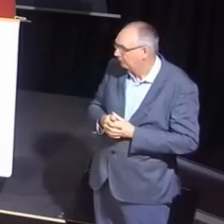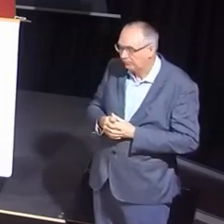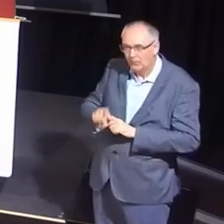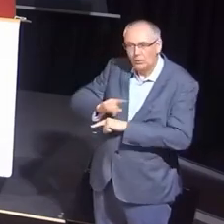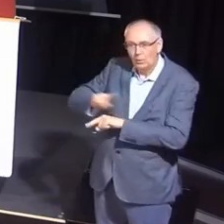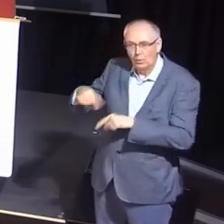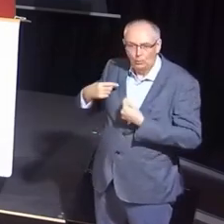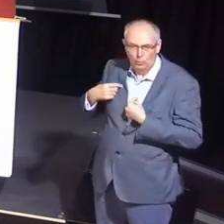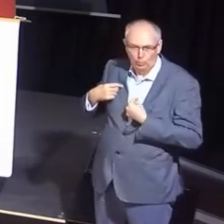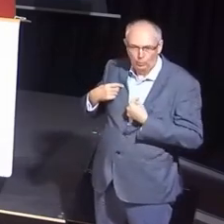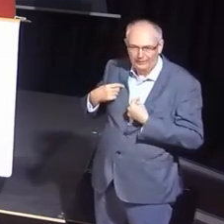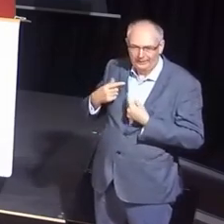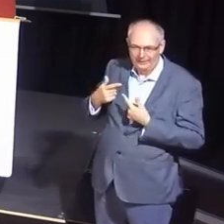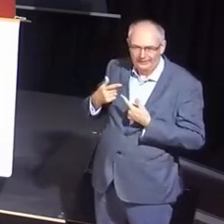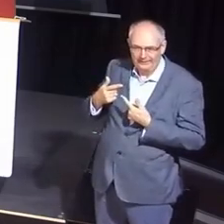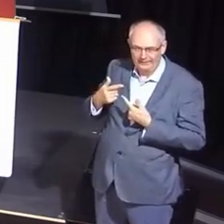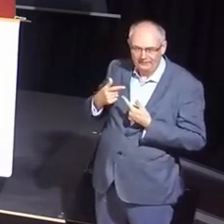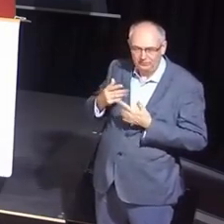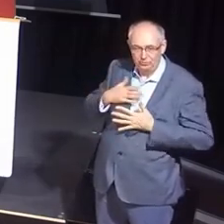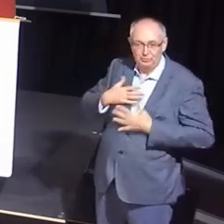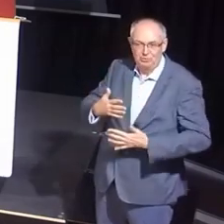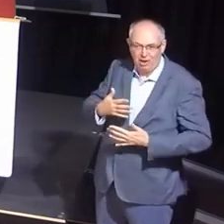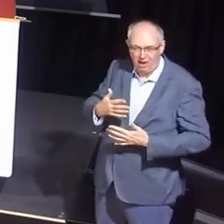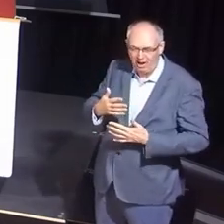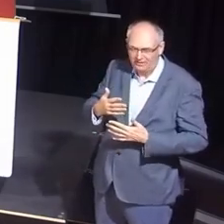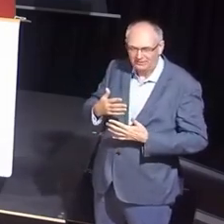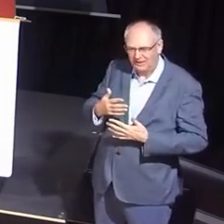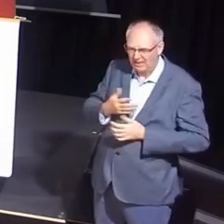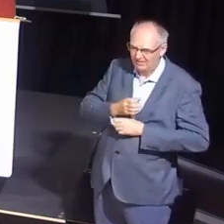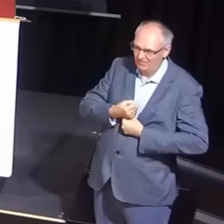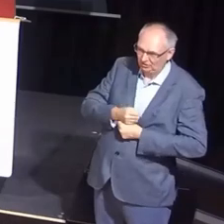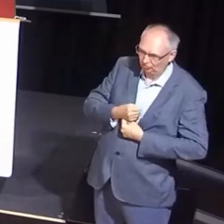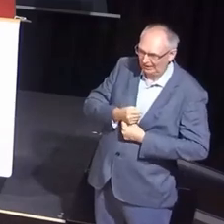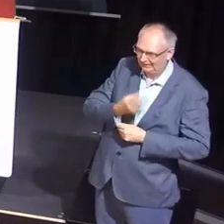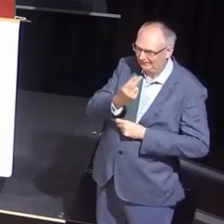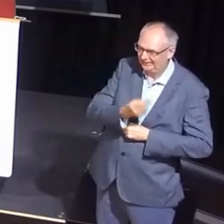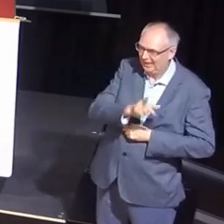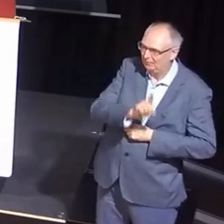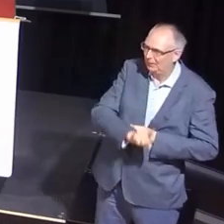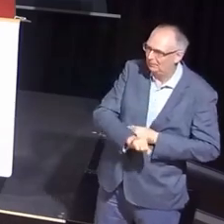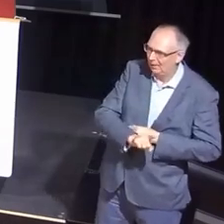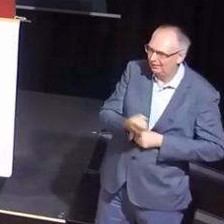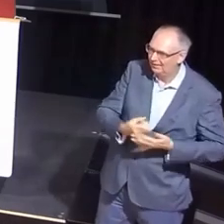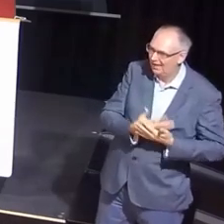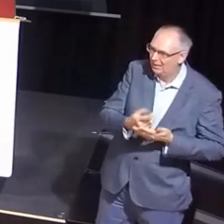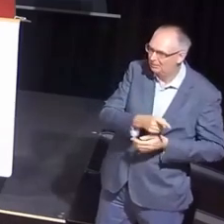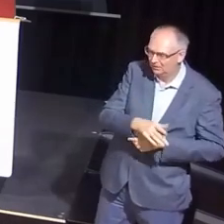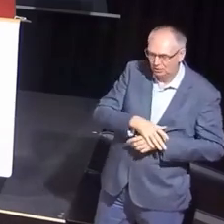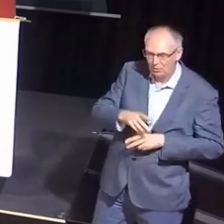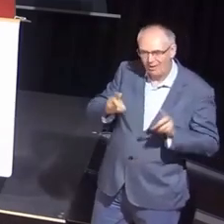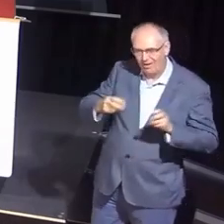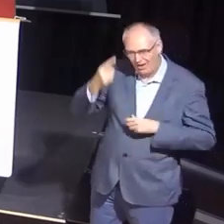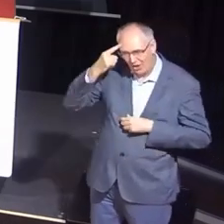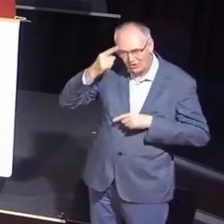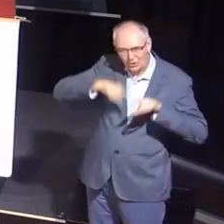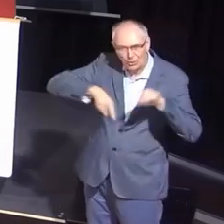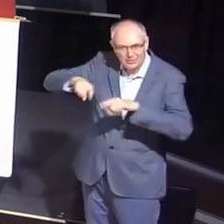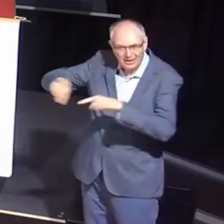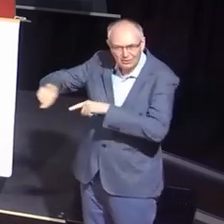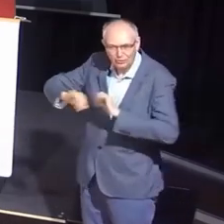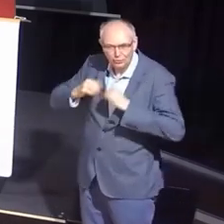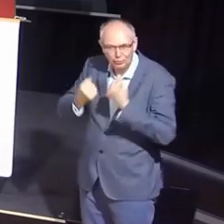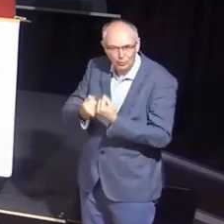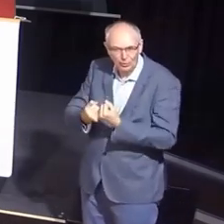that surprise, delight, and maybe frustrate designers and developers, because we're the neurodiverse group of people that